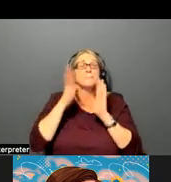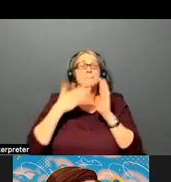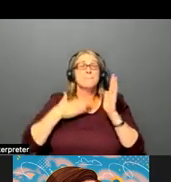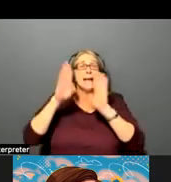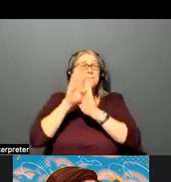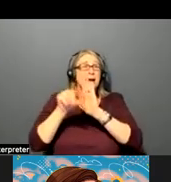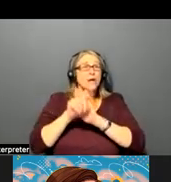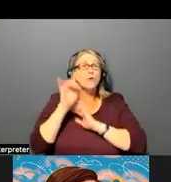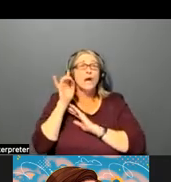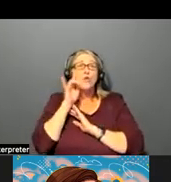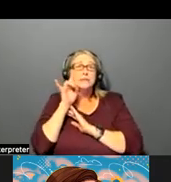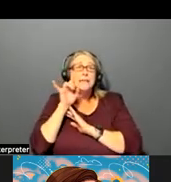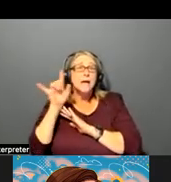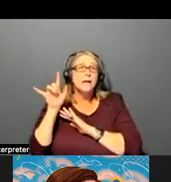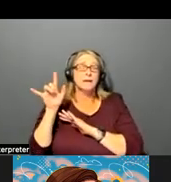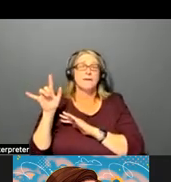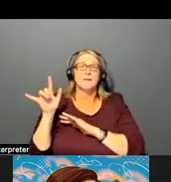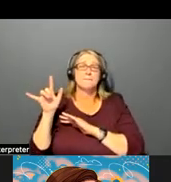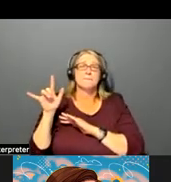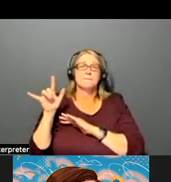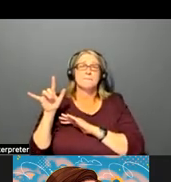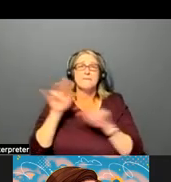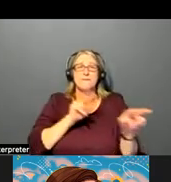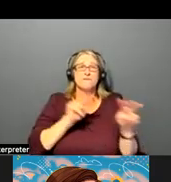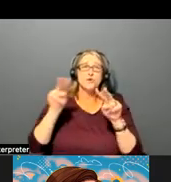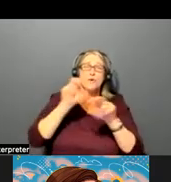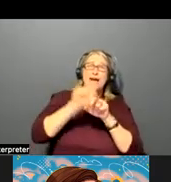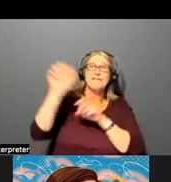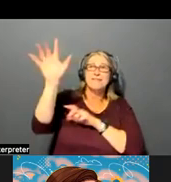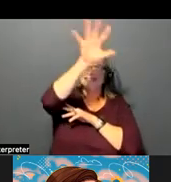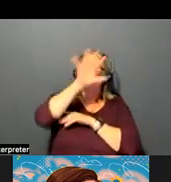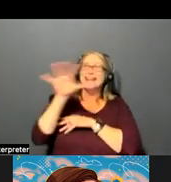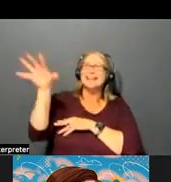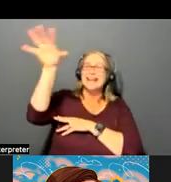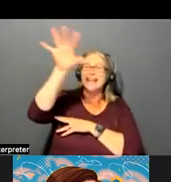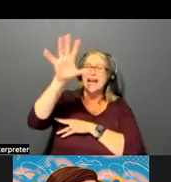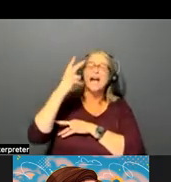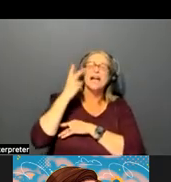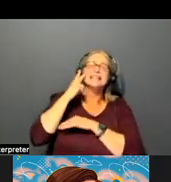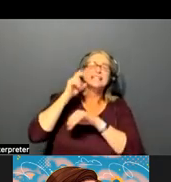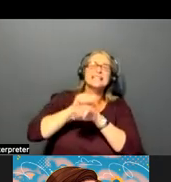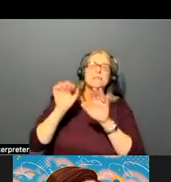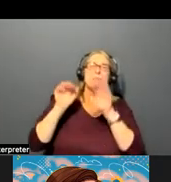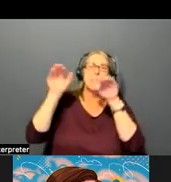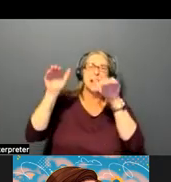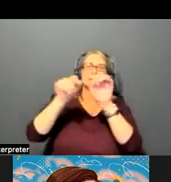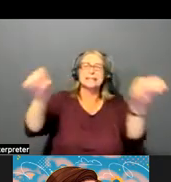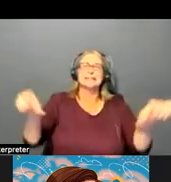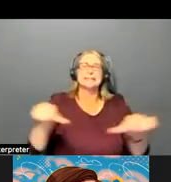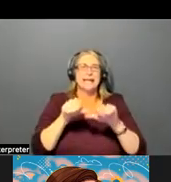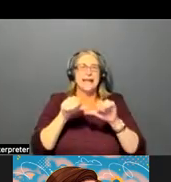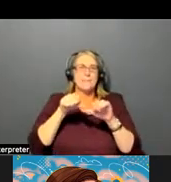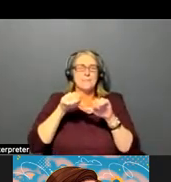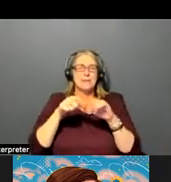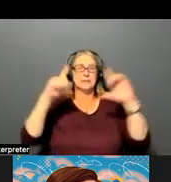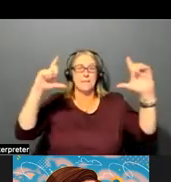it looks like a scenic view of the sky. That is a campus picture that we use on Zoom. So I was like,